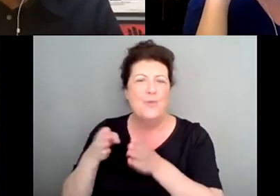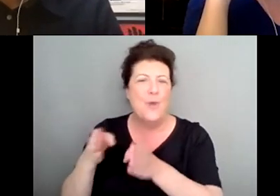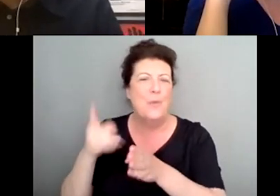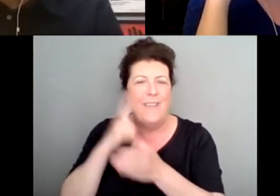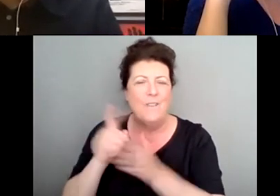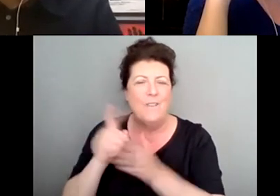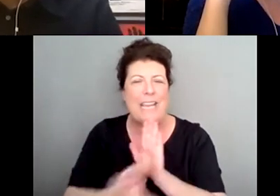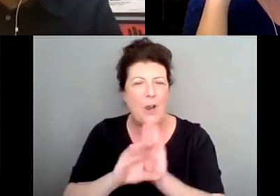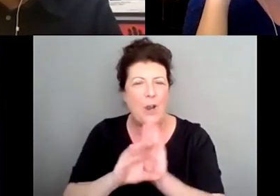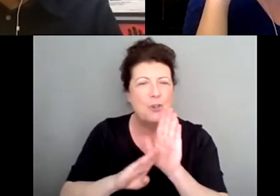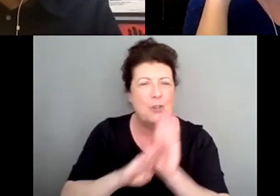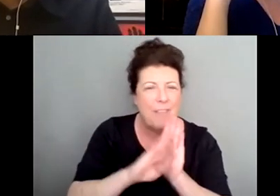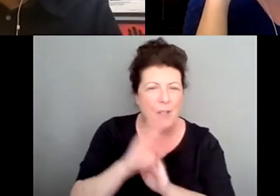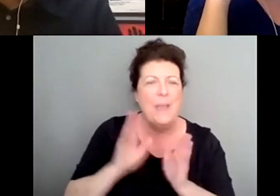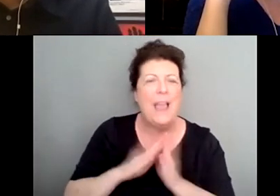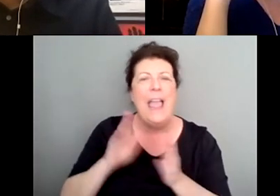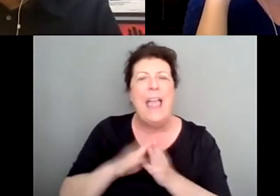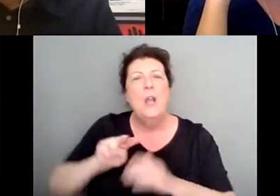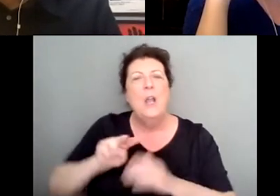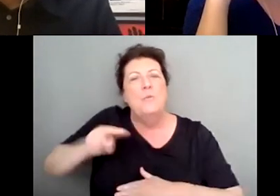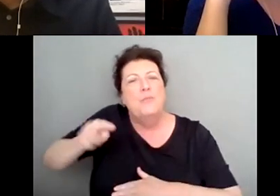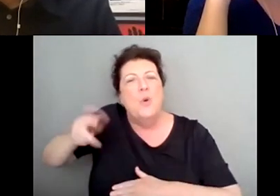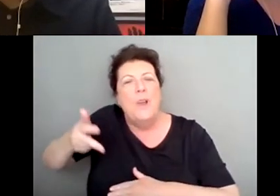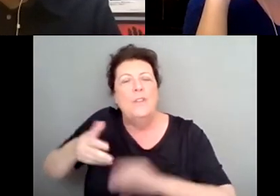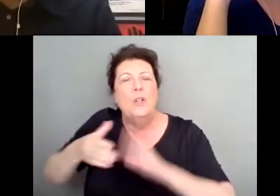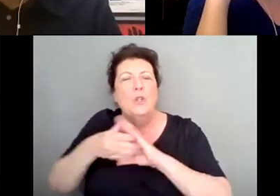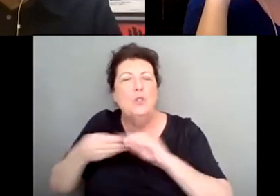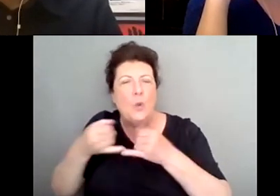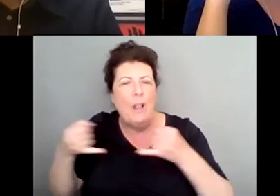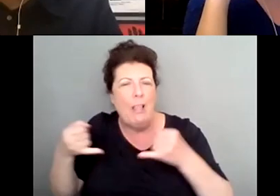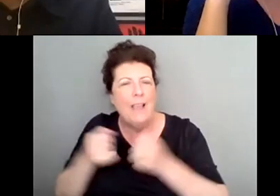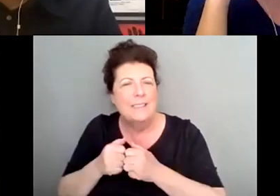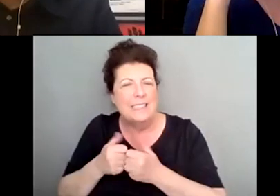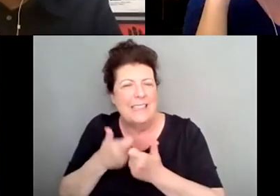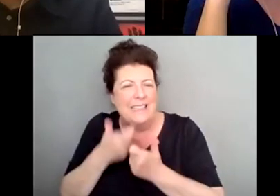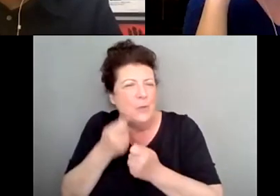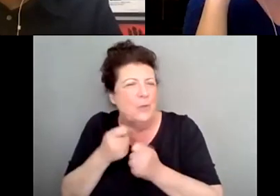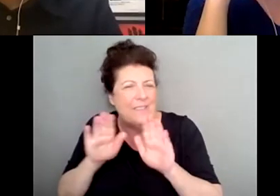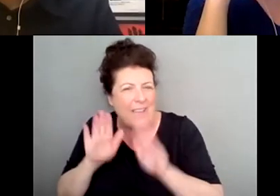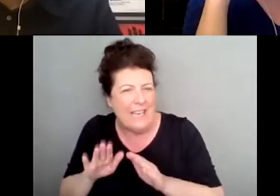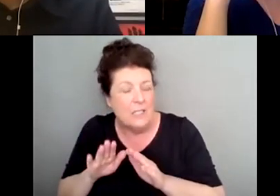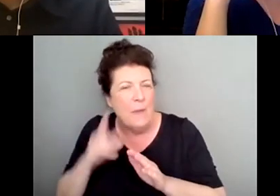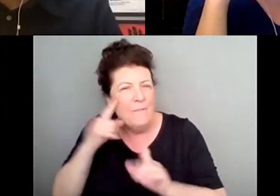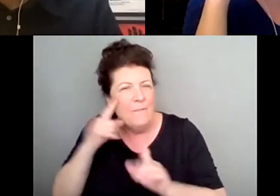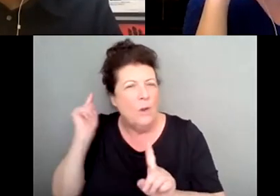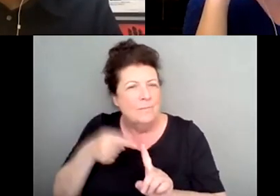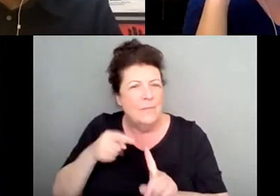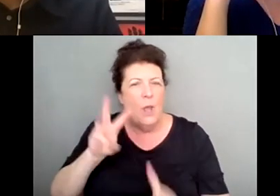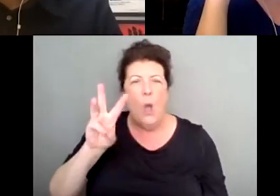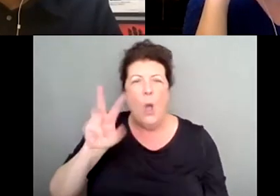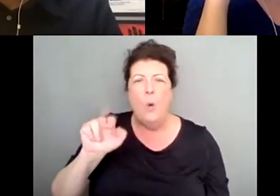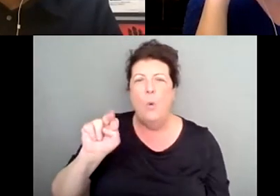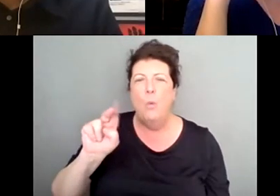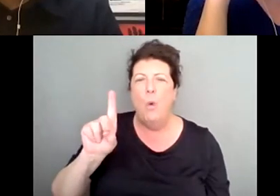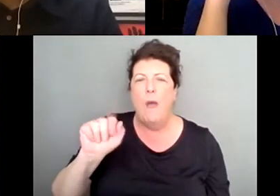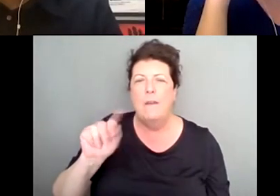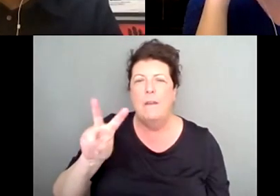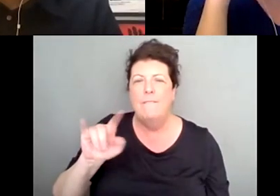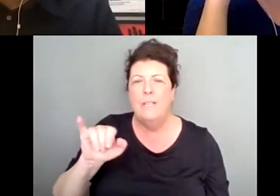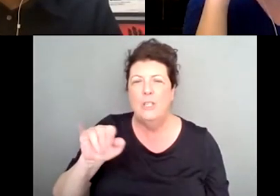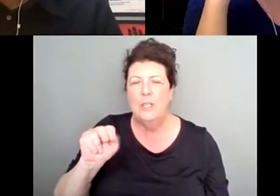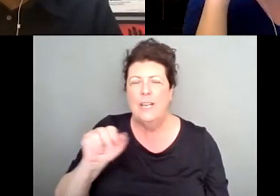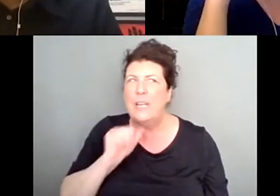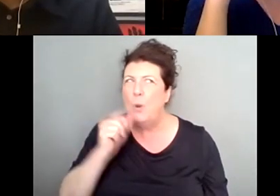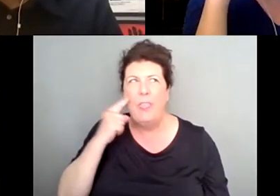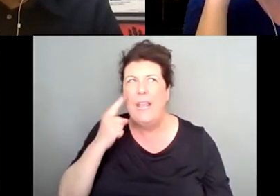that is so fantastic. I think for WandaVision though, and I don't think I realized this until we were deeper into it and maybe on the other side is, you know,